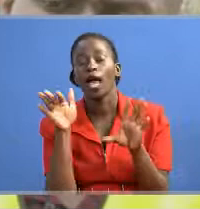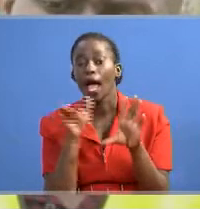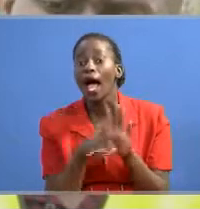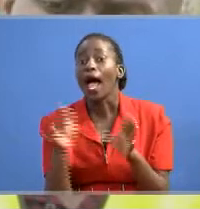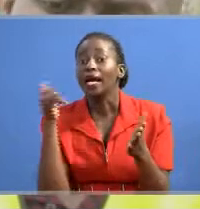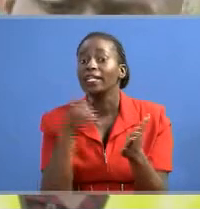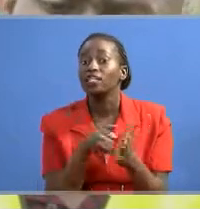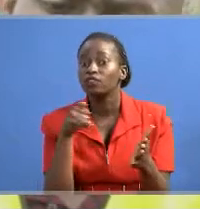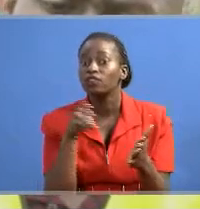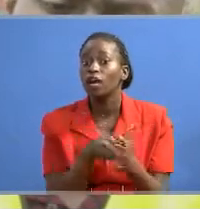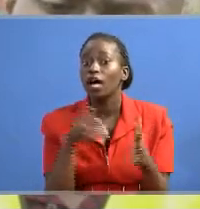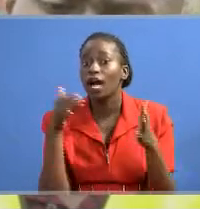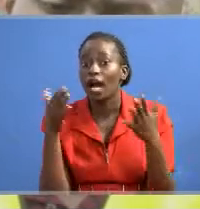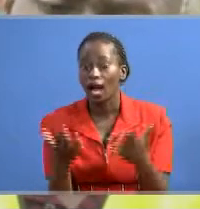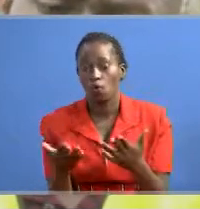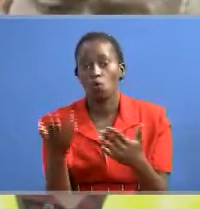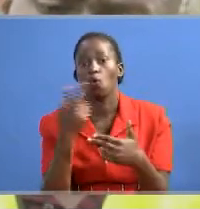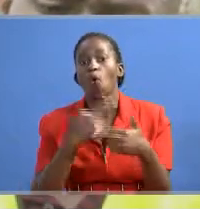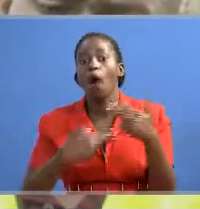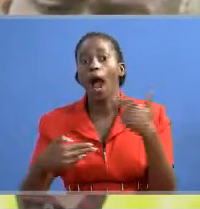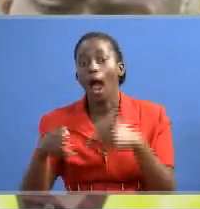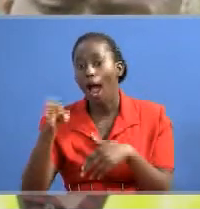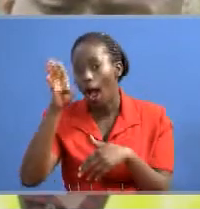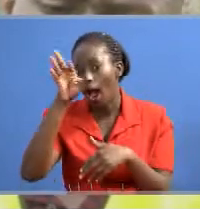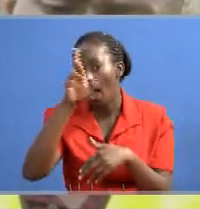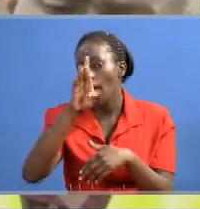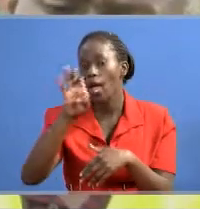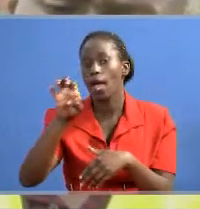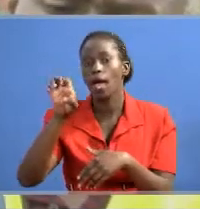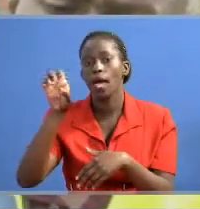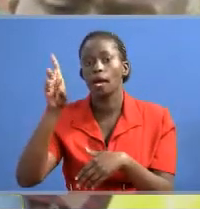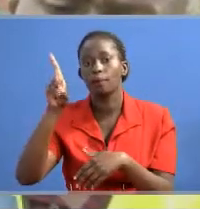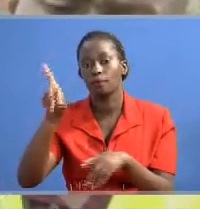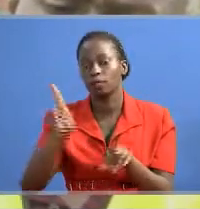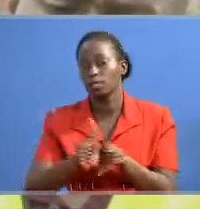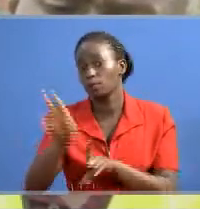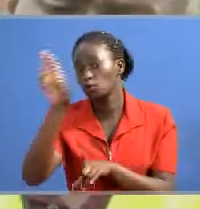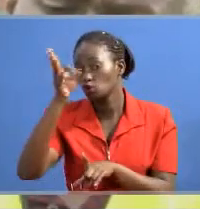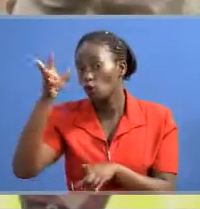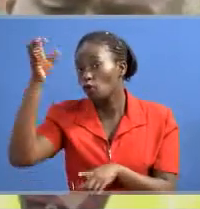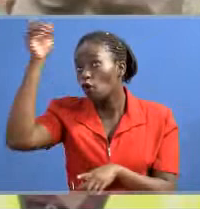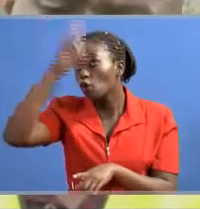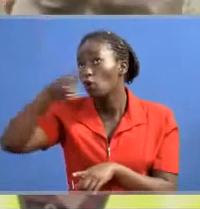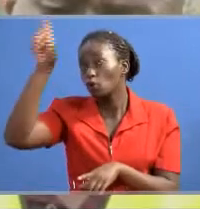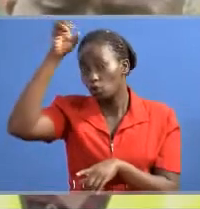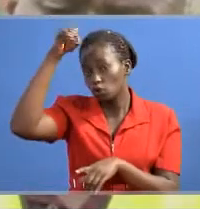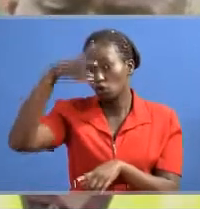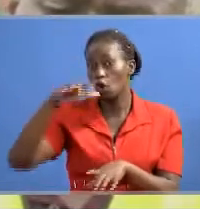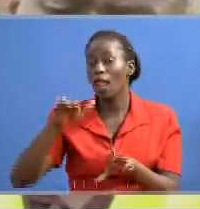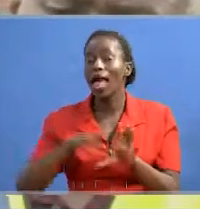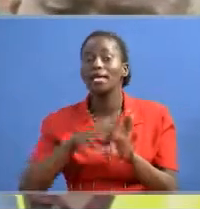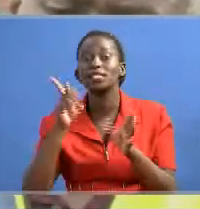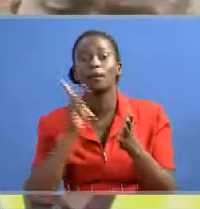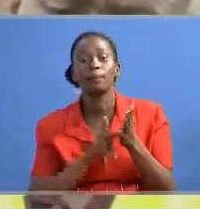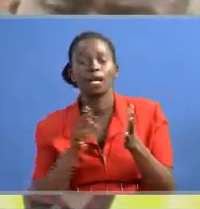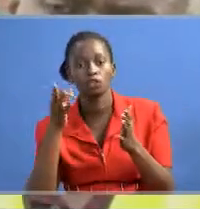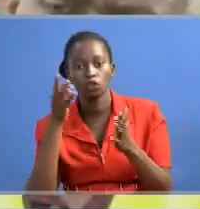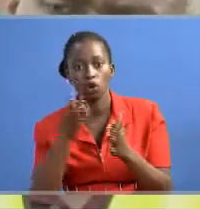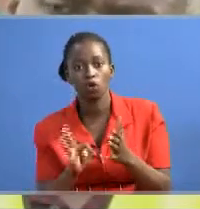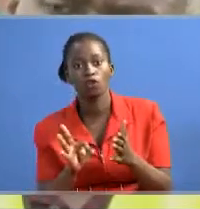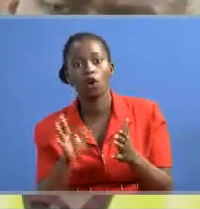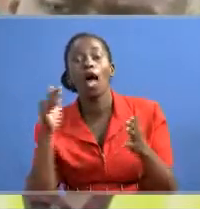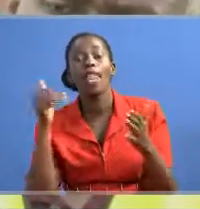involving mini hybrids and use of solar, which is also part of the mandate of the